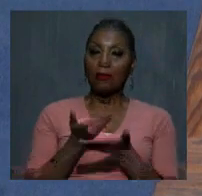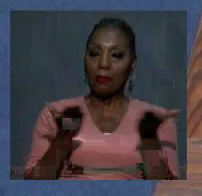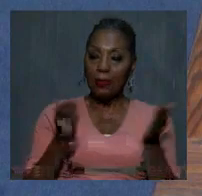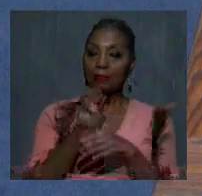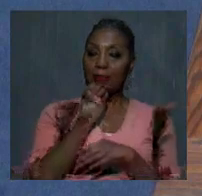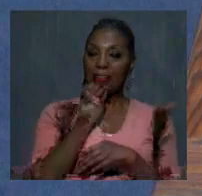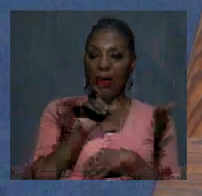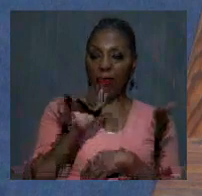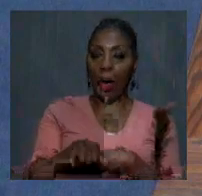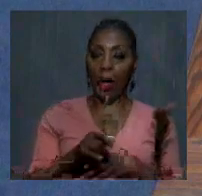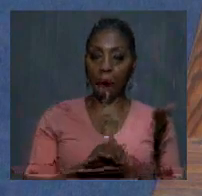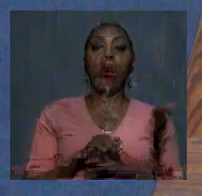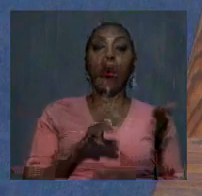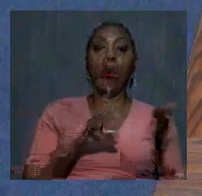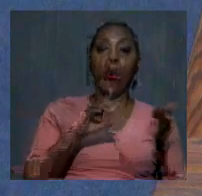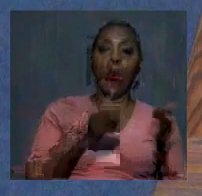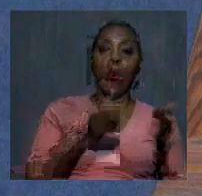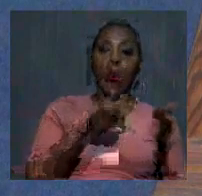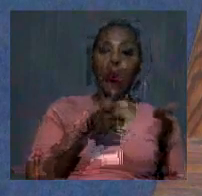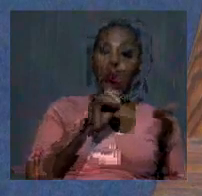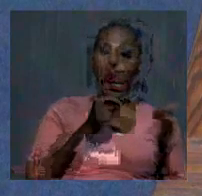and